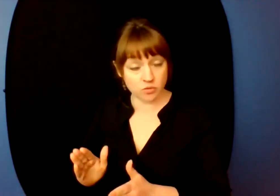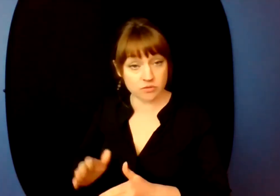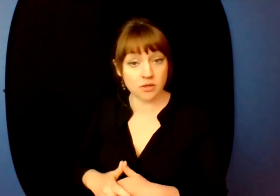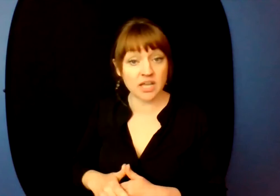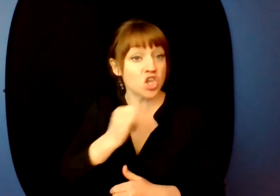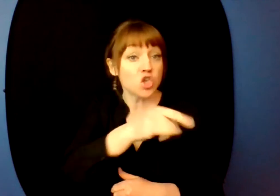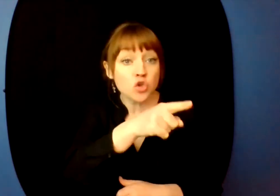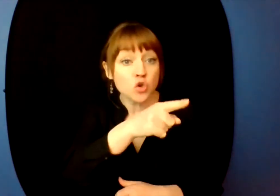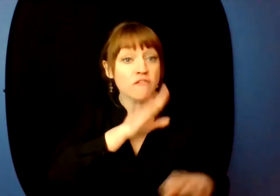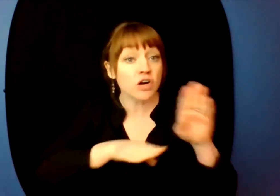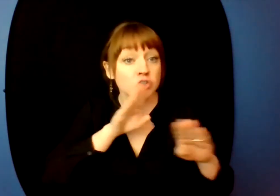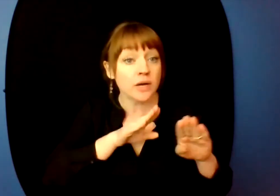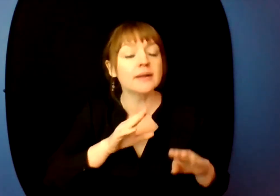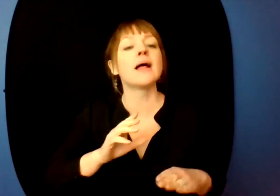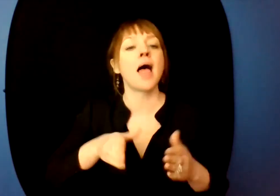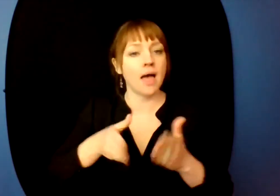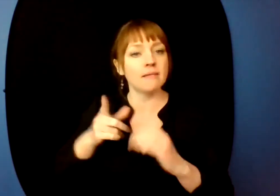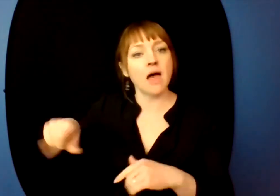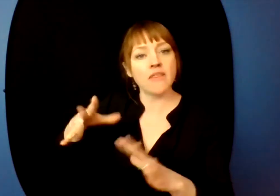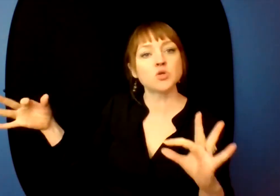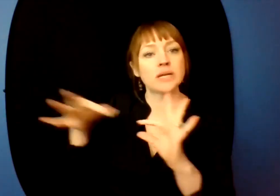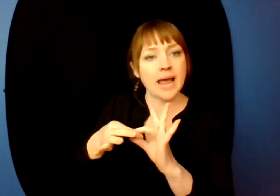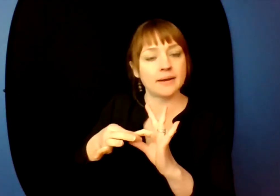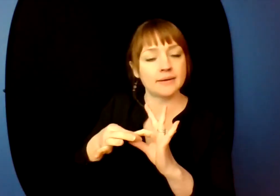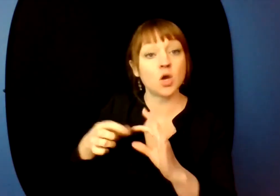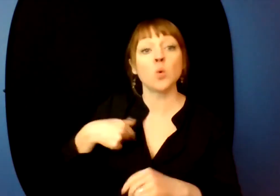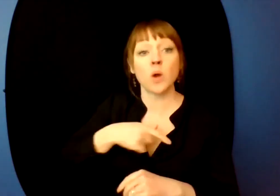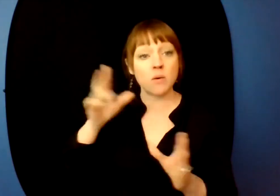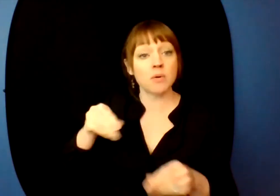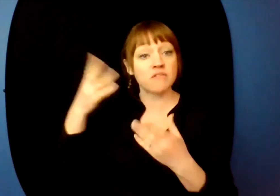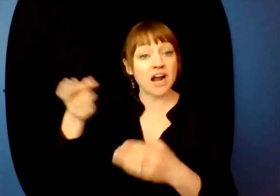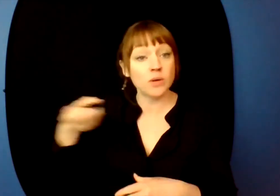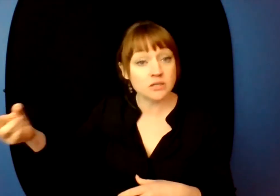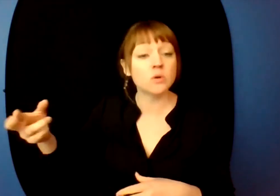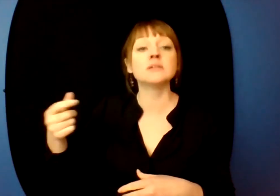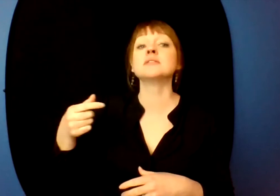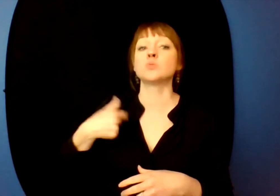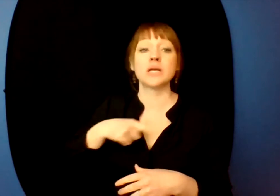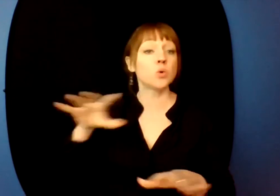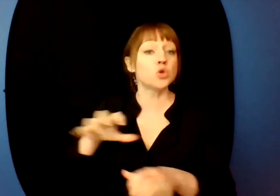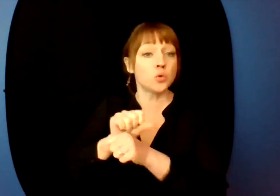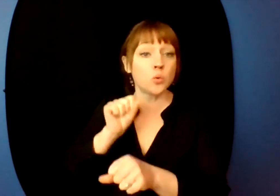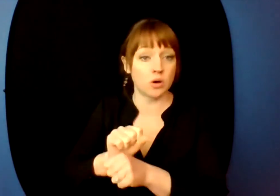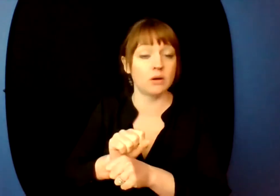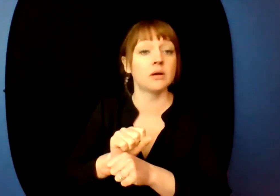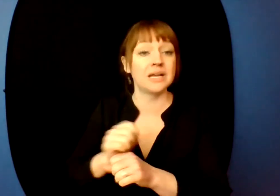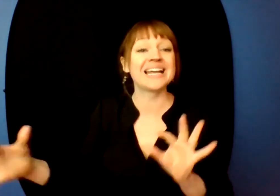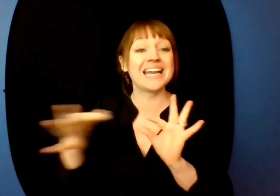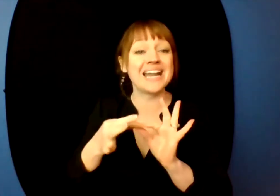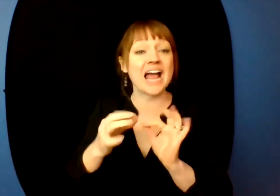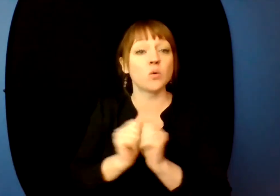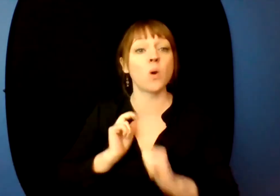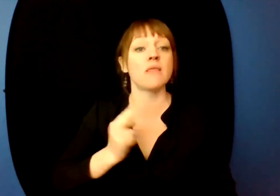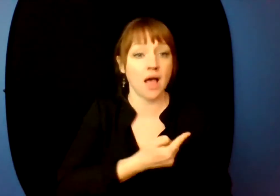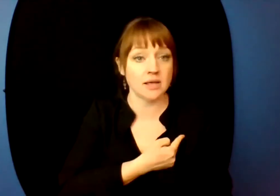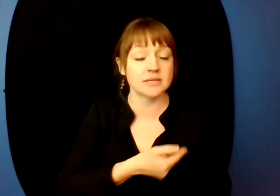connect. We will provide the resources. We will do the work. Connect them to us. Allow us to be that